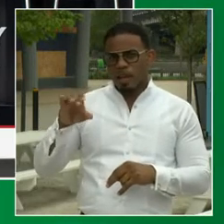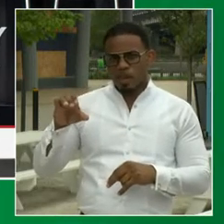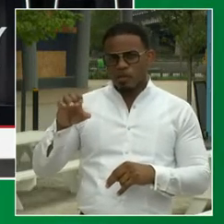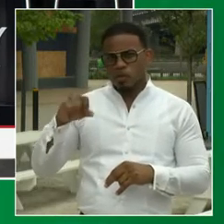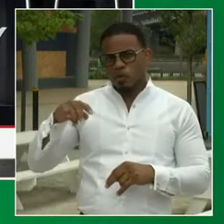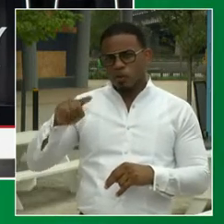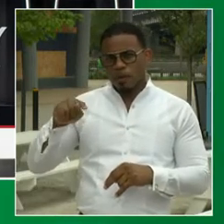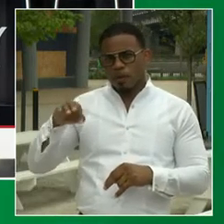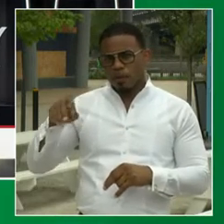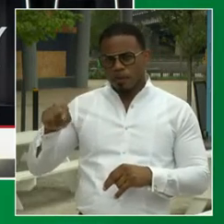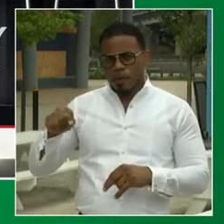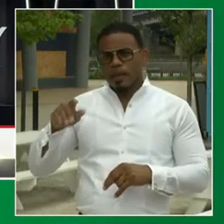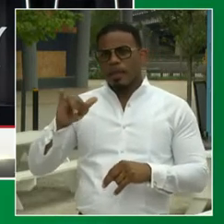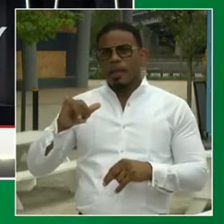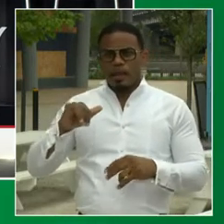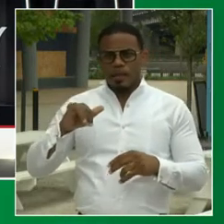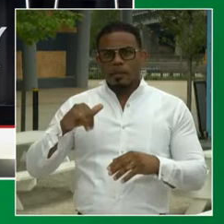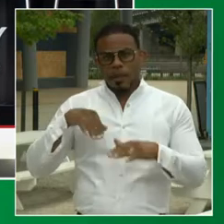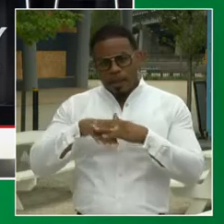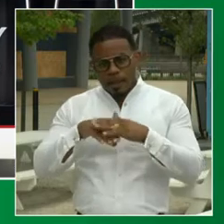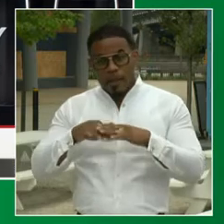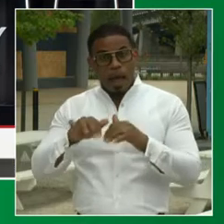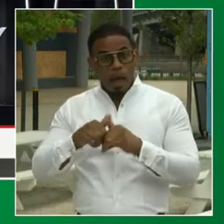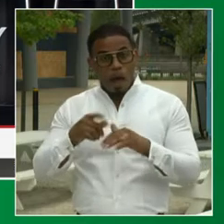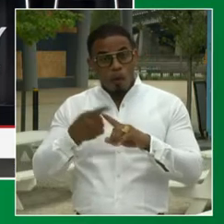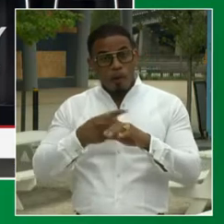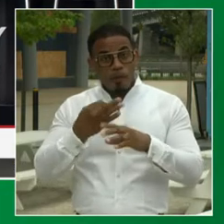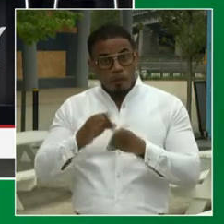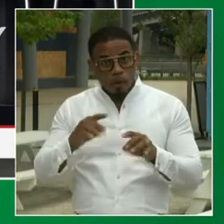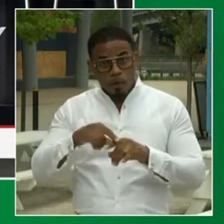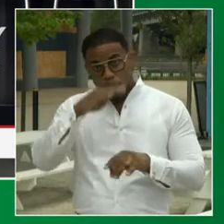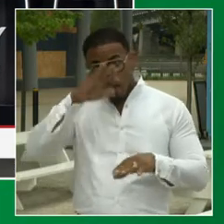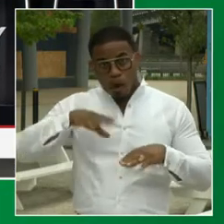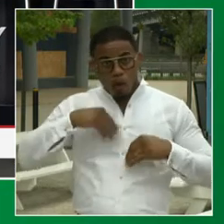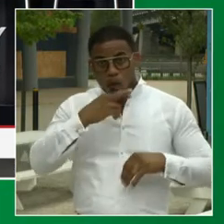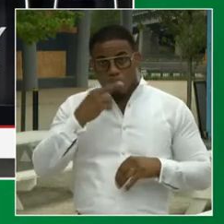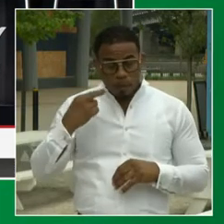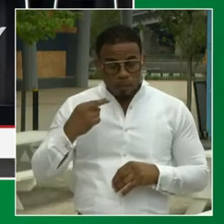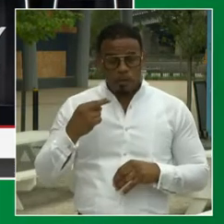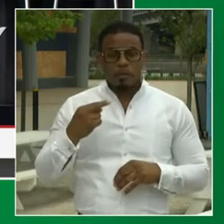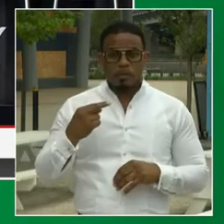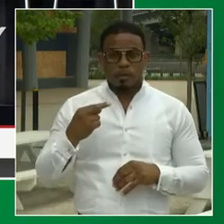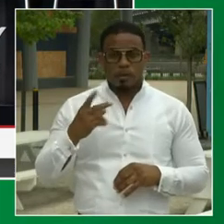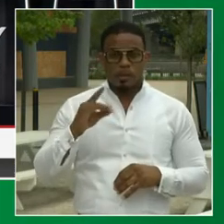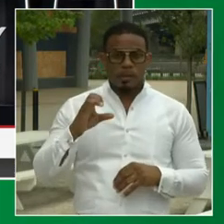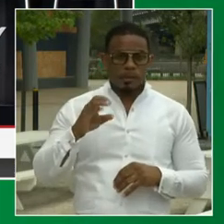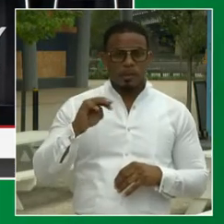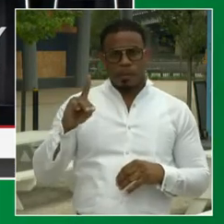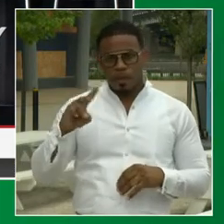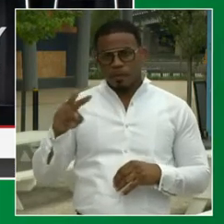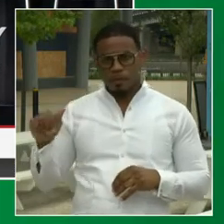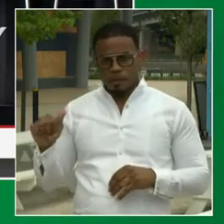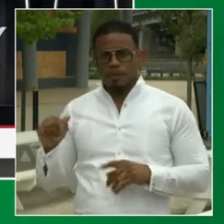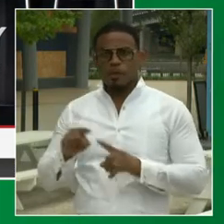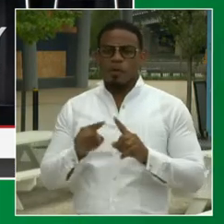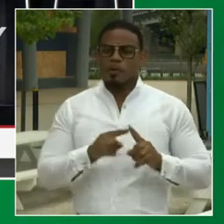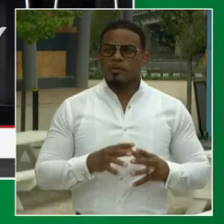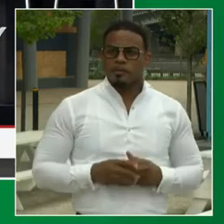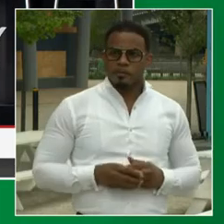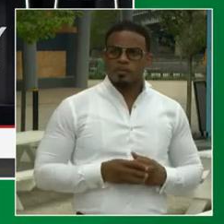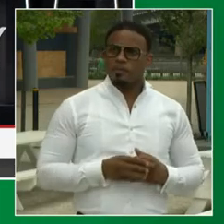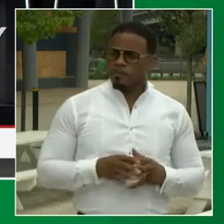Bend. And that's also accessible rent-free to Black-owned restaurants, D.C., Maryland, and Virginia as well. All